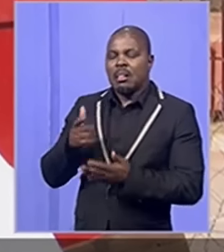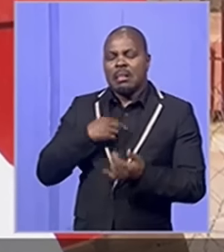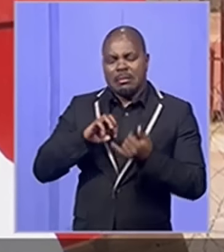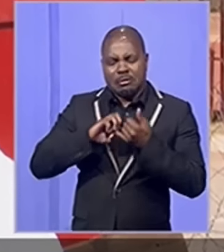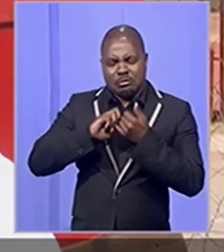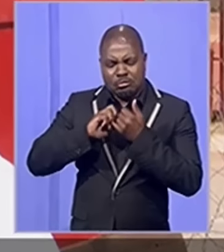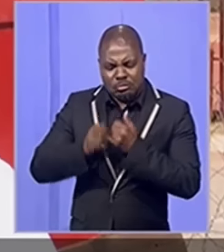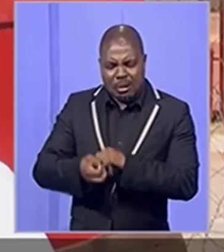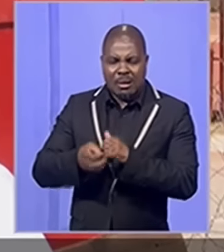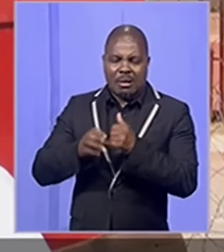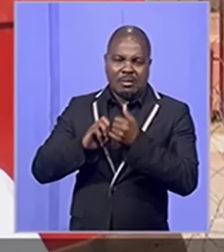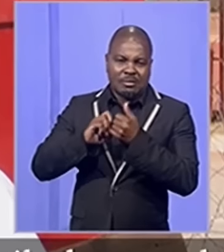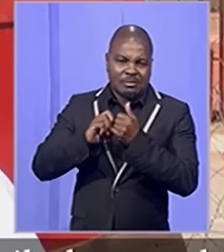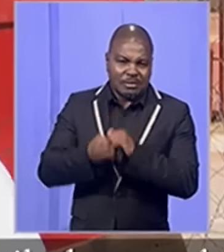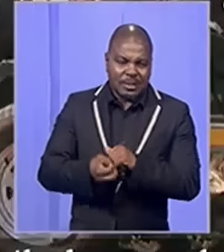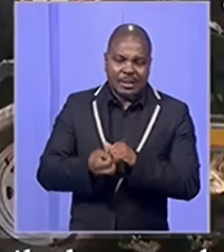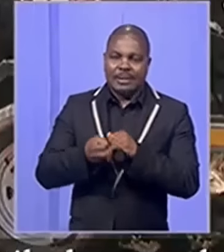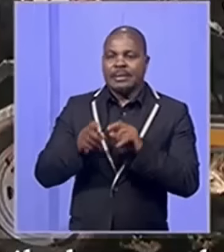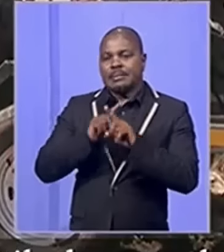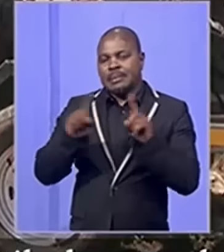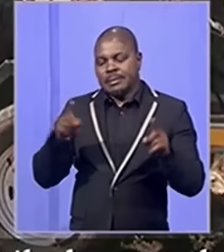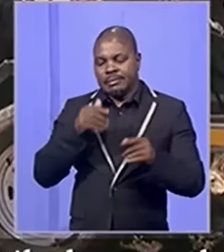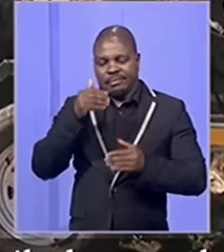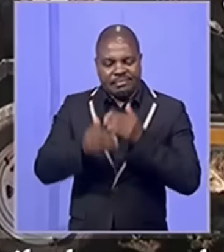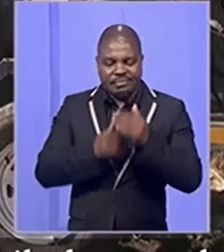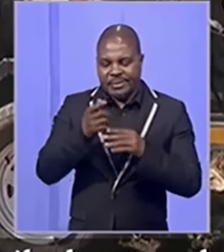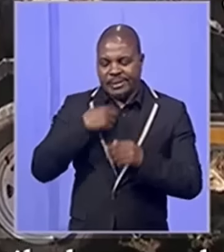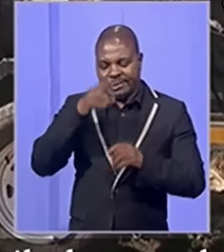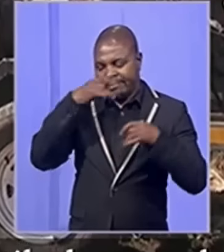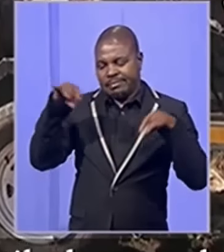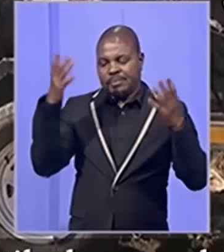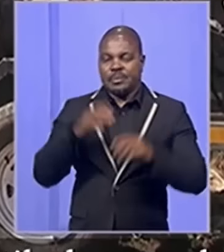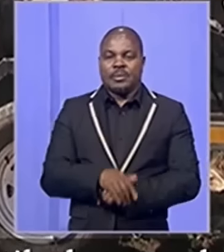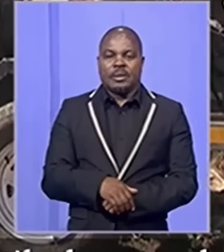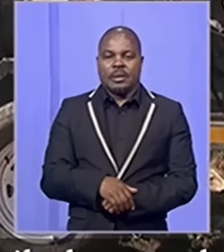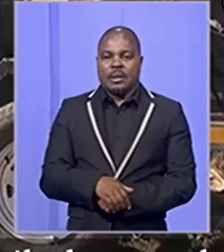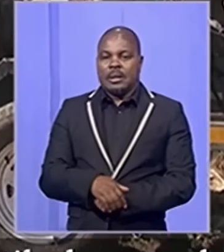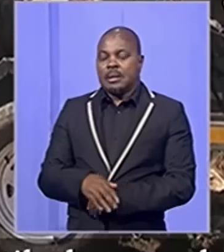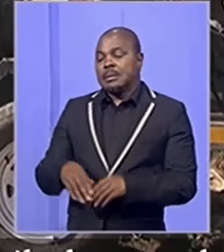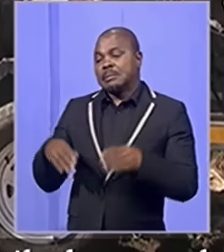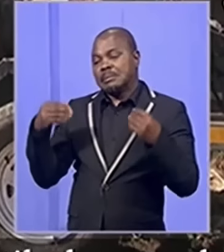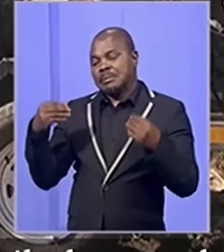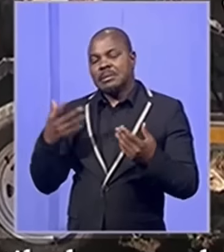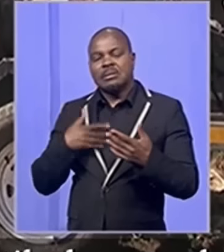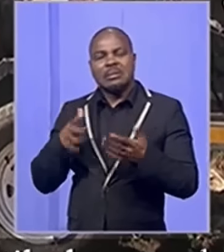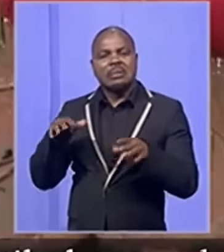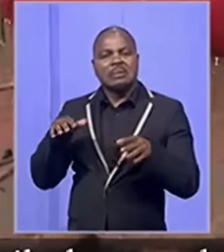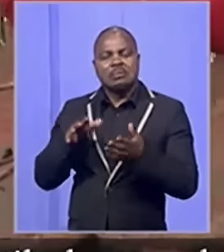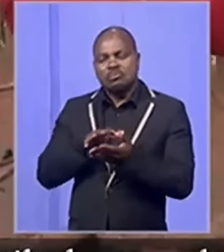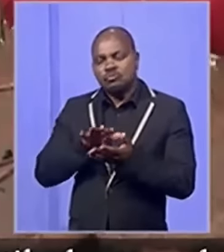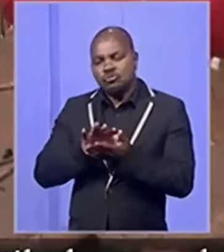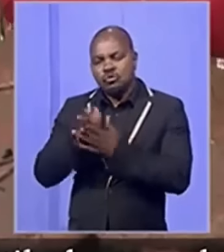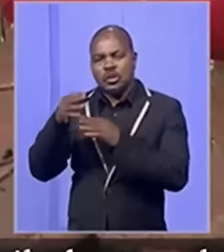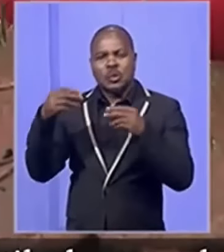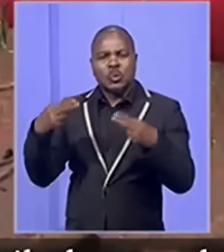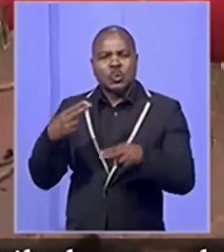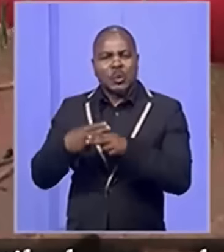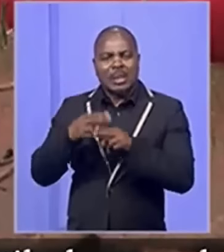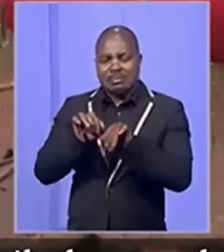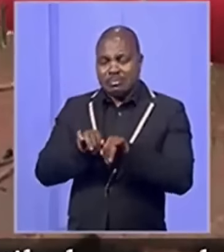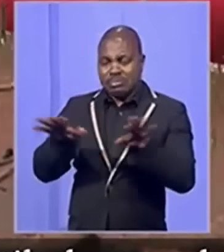holla empa fihle mo ile le nna ka sa gona go tsa letho. Pharela ya tsamaiso ya dikgwerekgwere e phatlaladitswe e le koduwa masepaleng